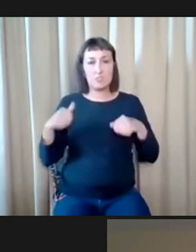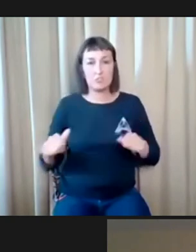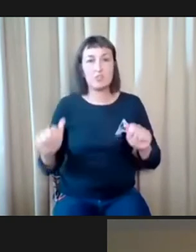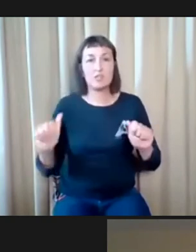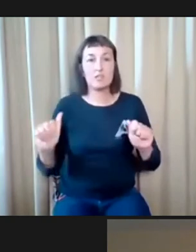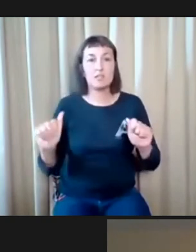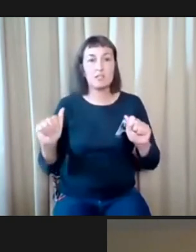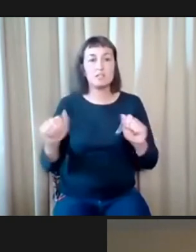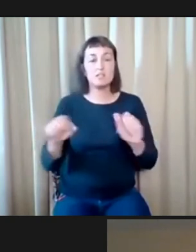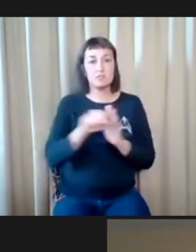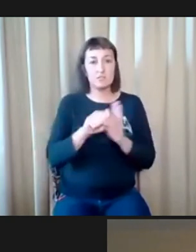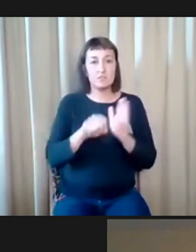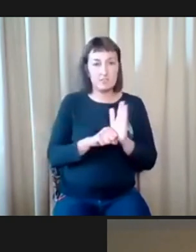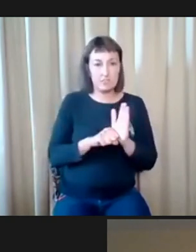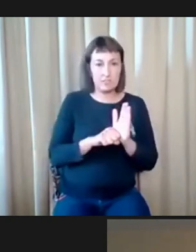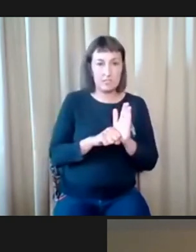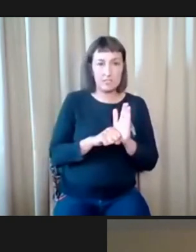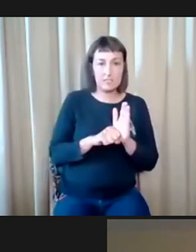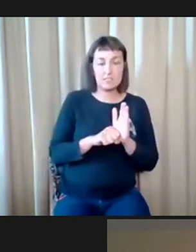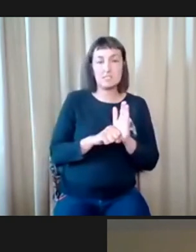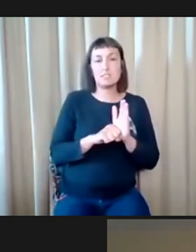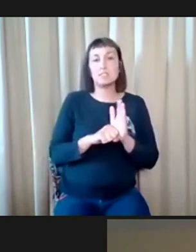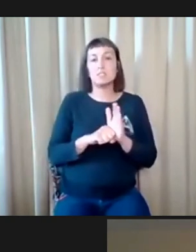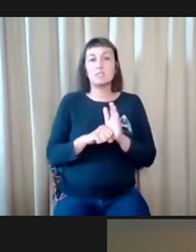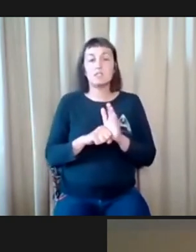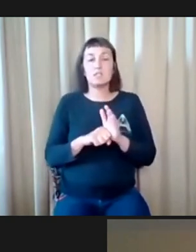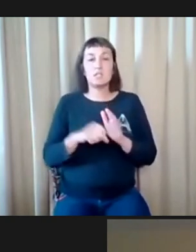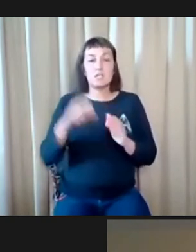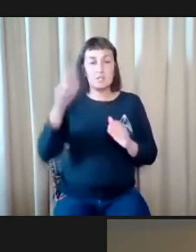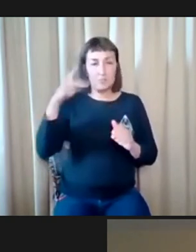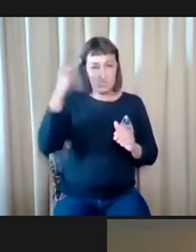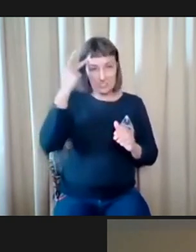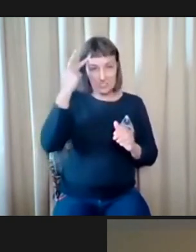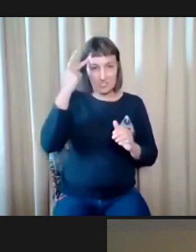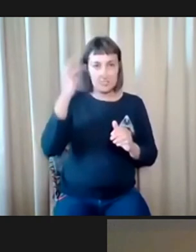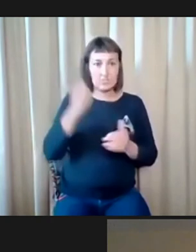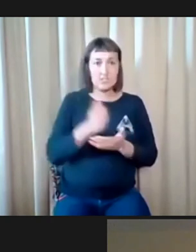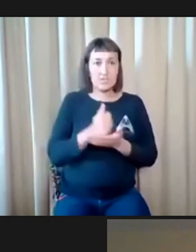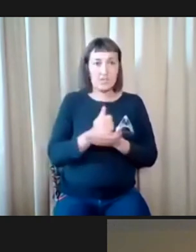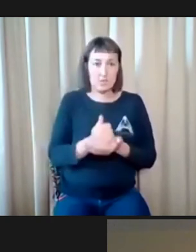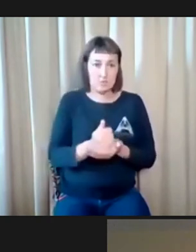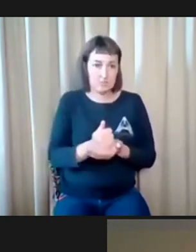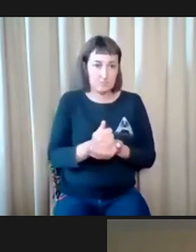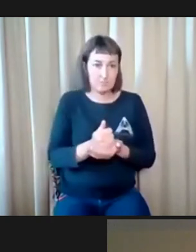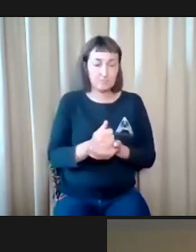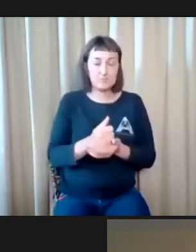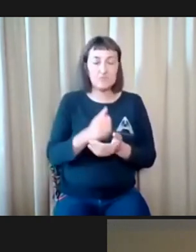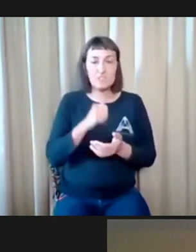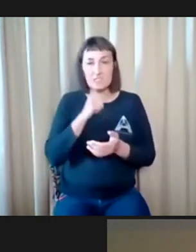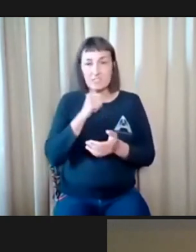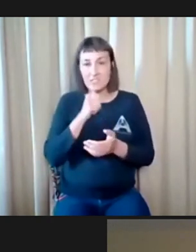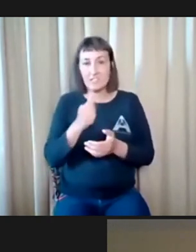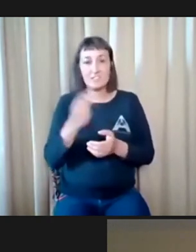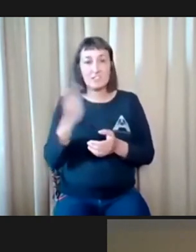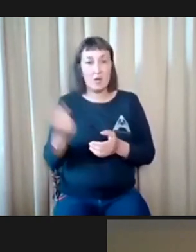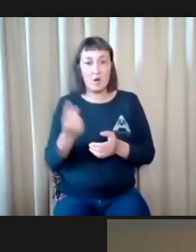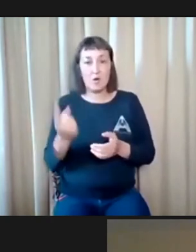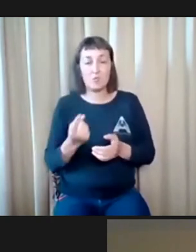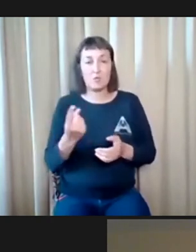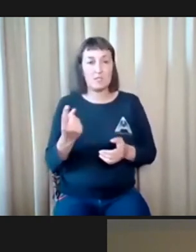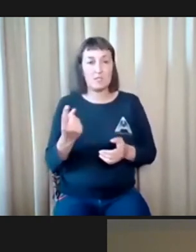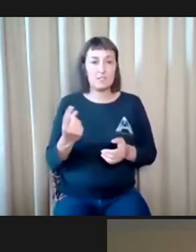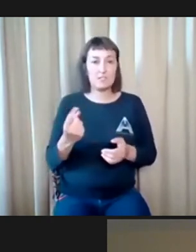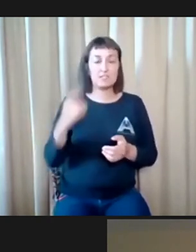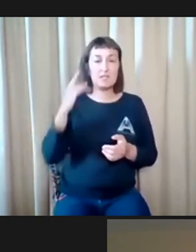state constituents to weigh in. That's not always across the board. I mean, for example, in our California